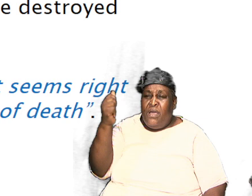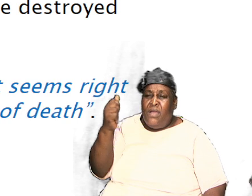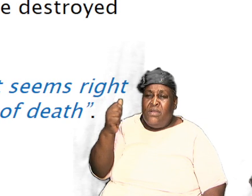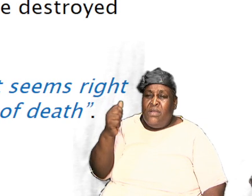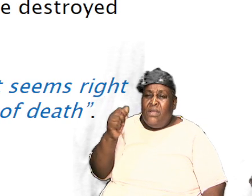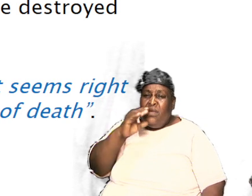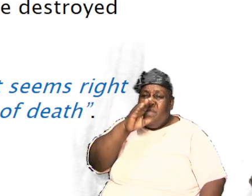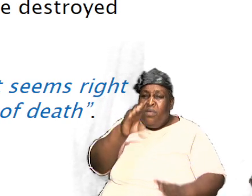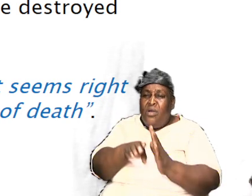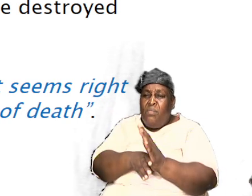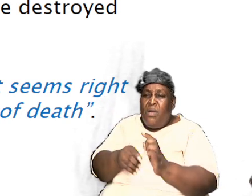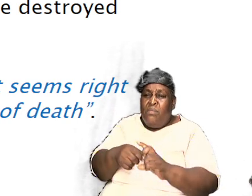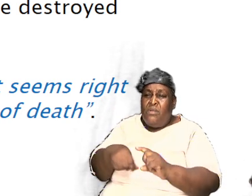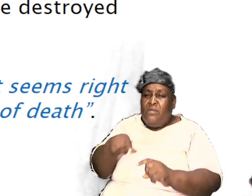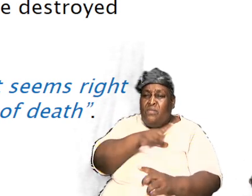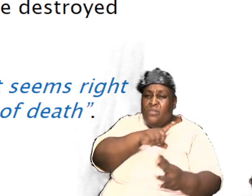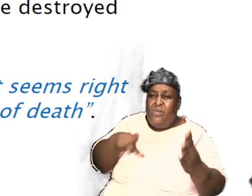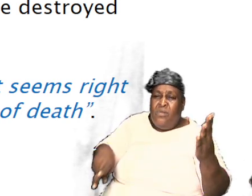what the command was.